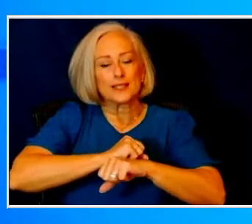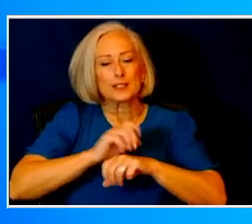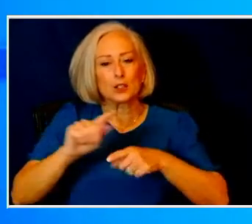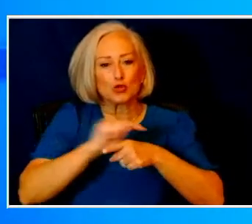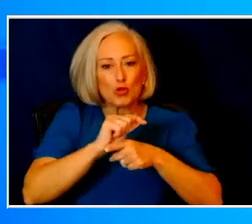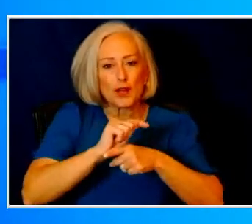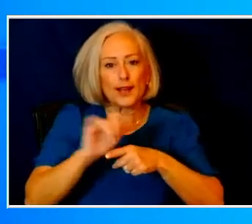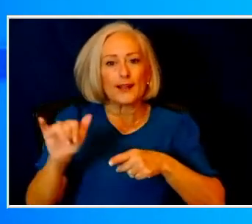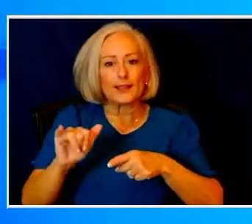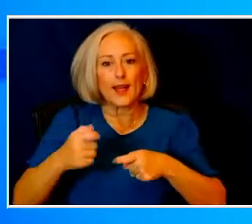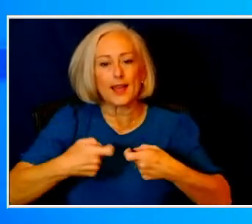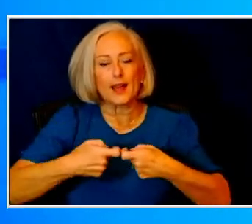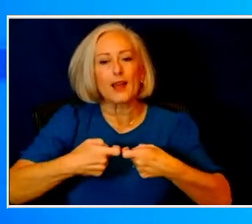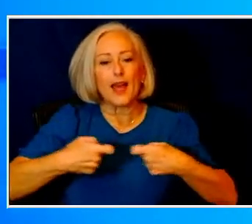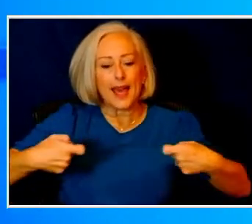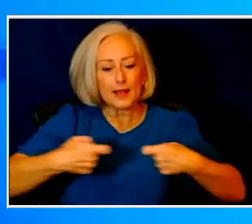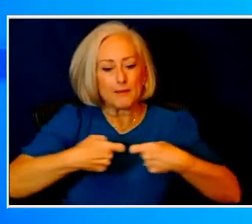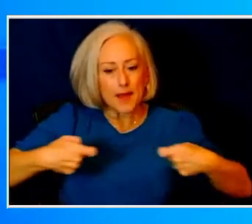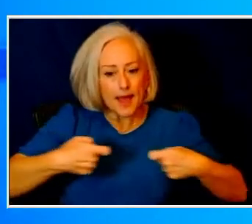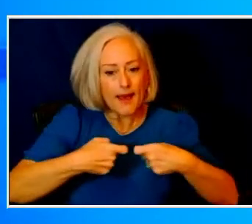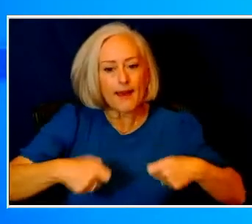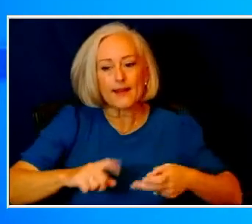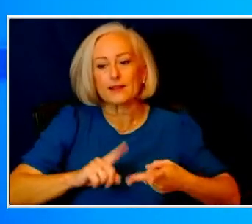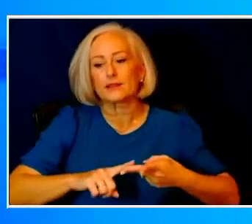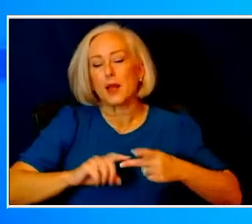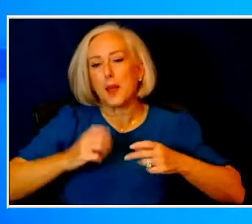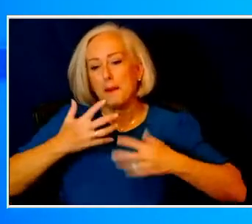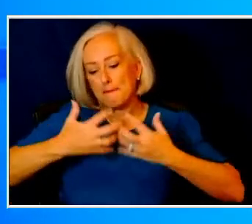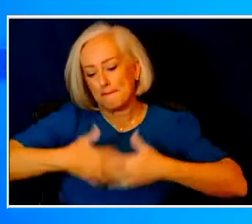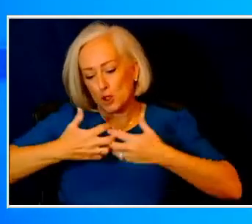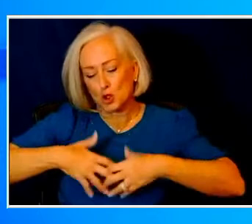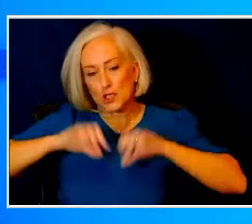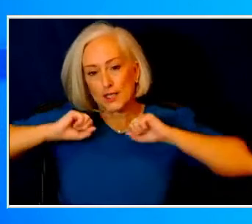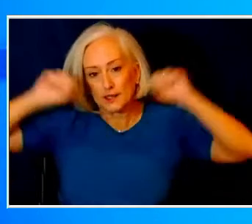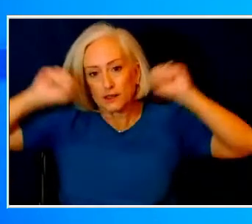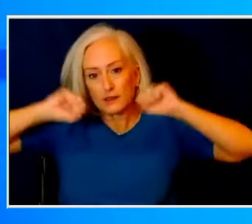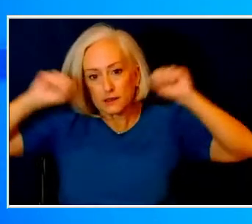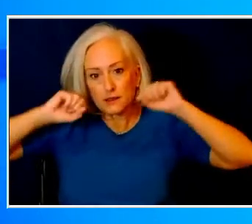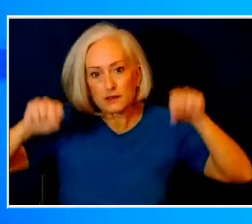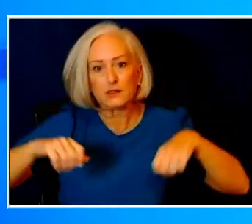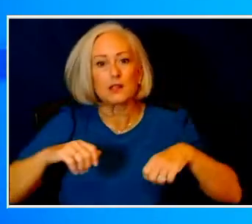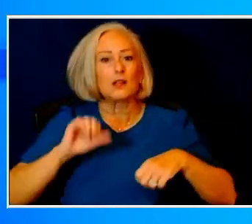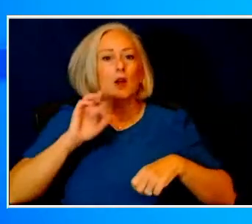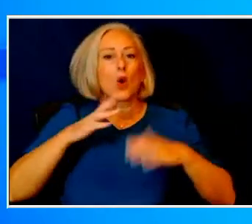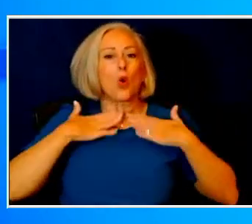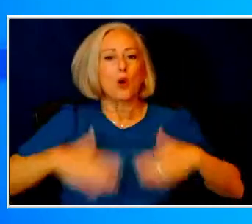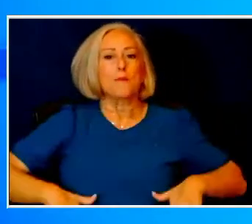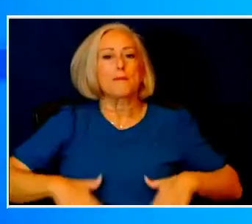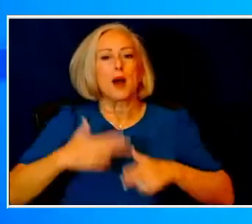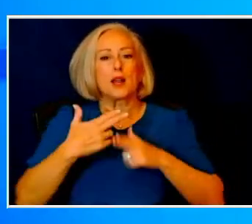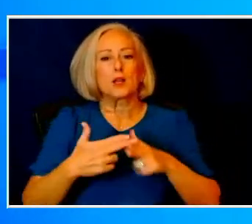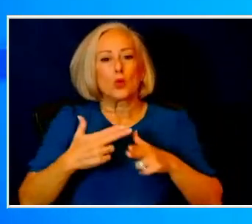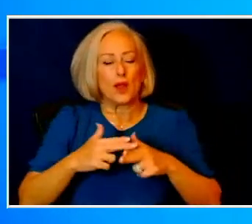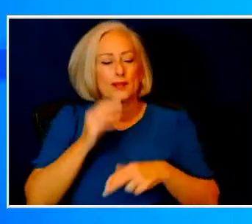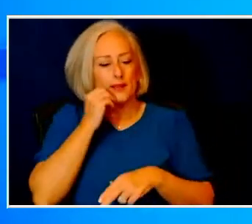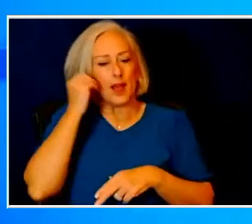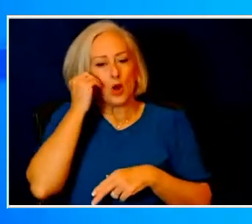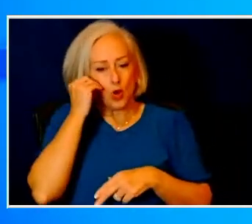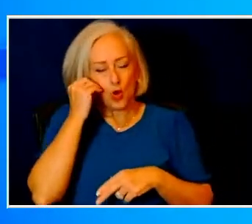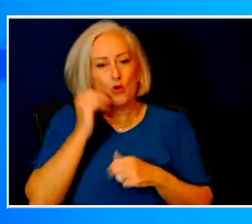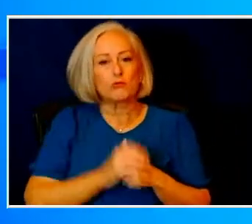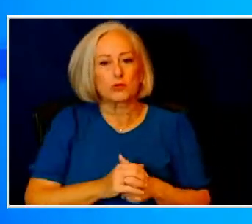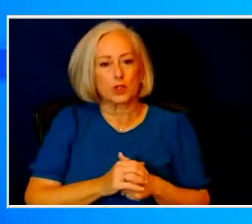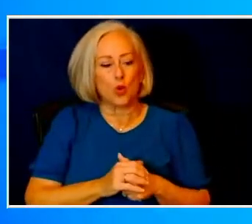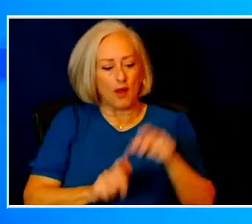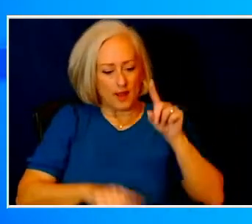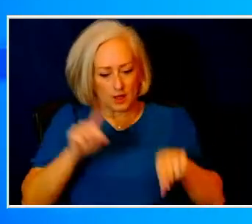could be some machines at the gym, or it could be some body weight exercises that you're doing at home. So really diversifying that is going to give you the